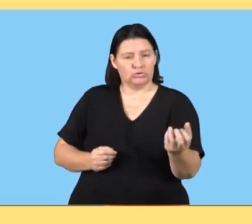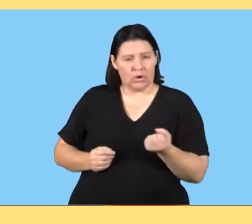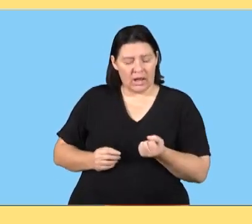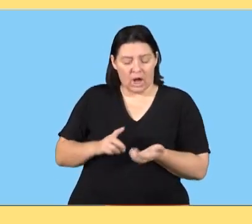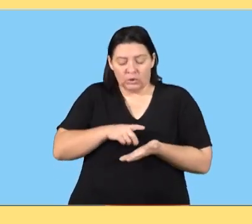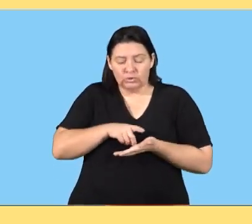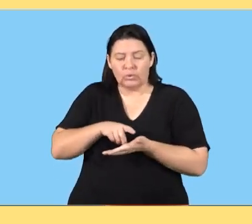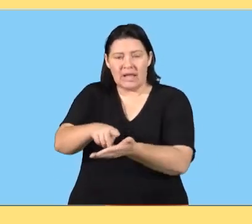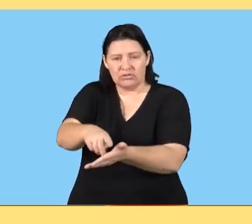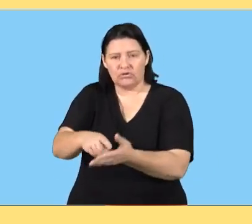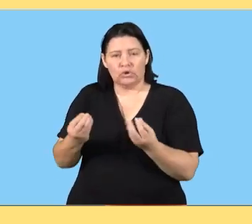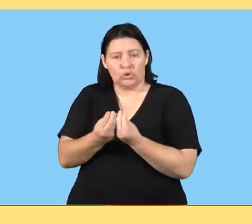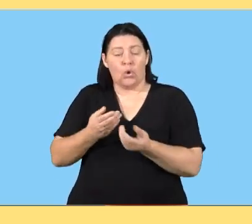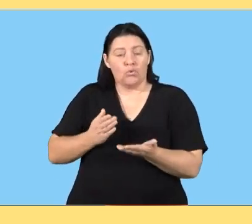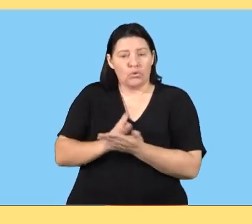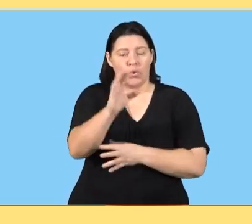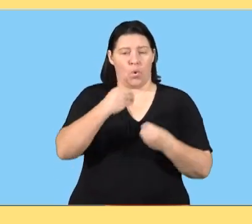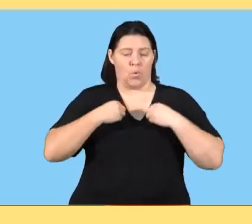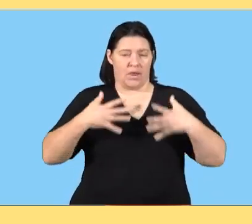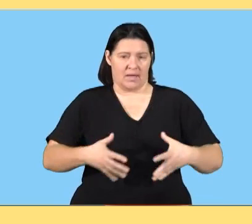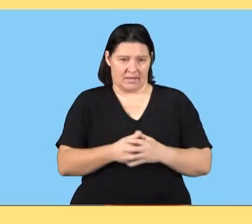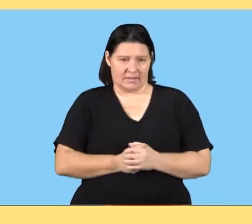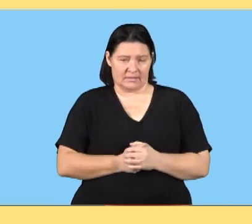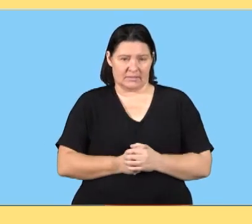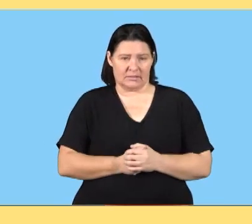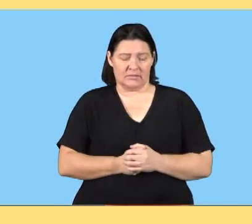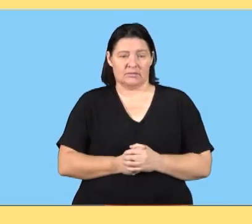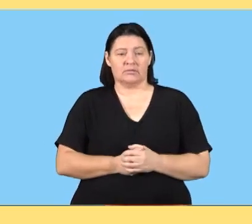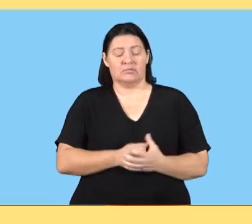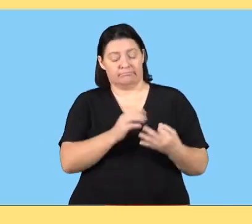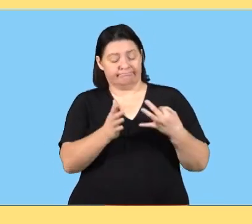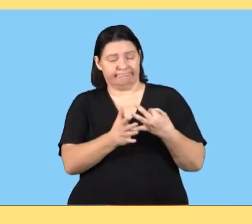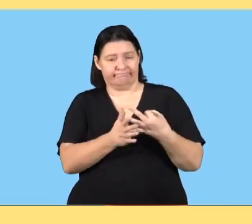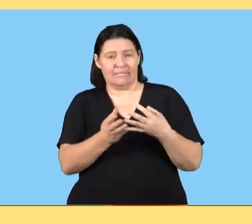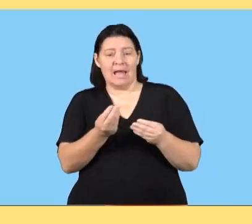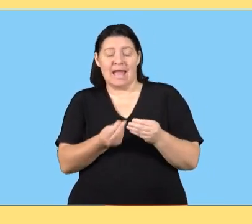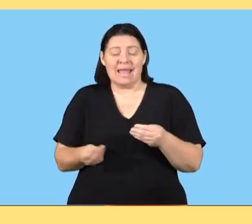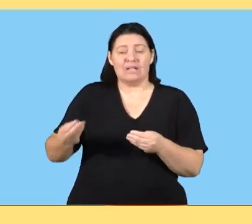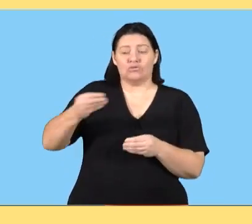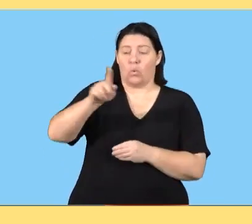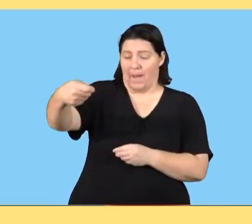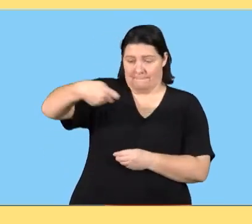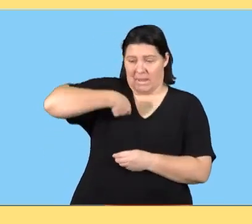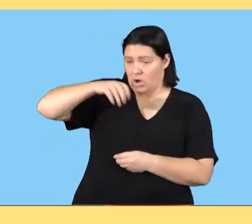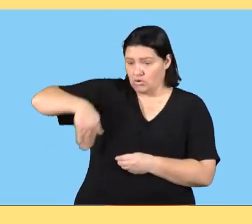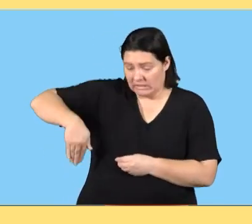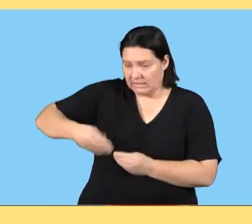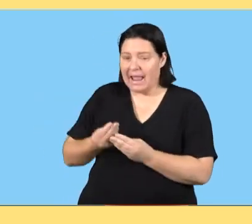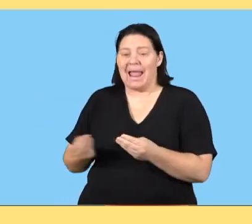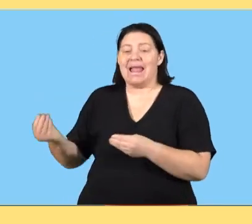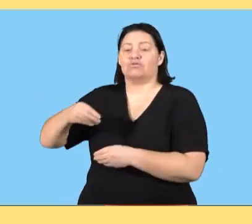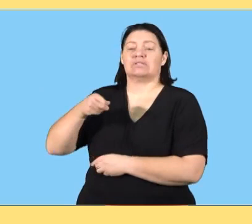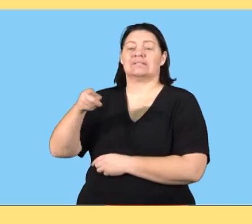and donations of stock by the owner. Thirdly, it is to record interest charged on